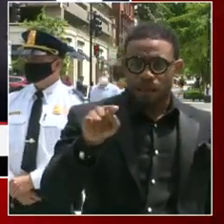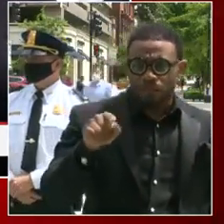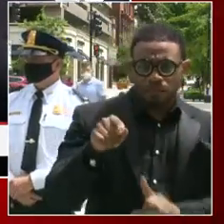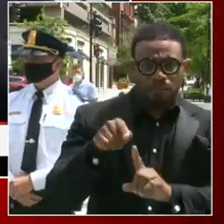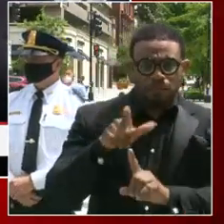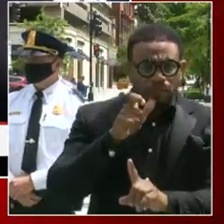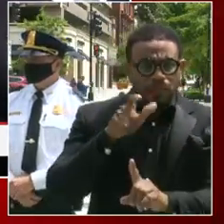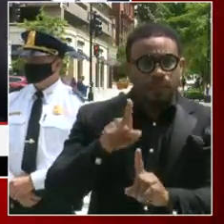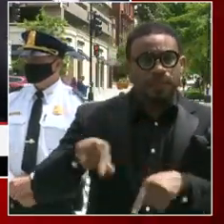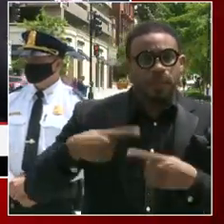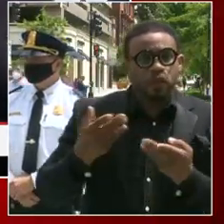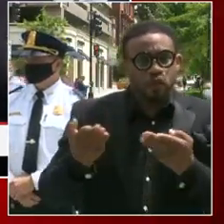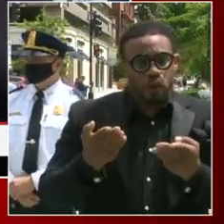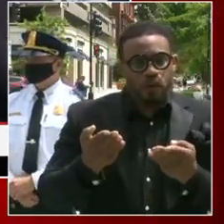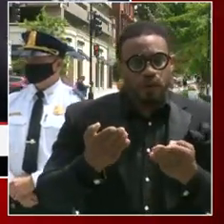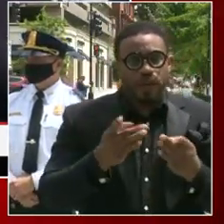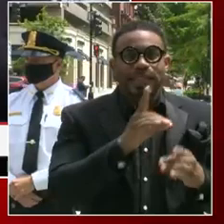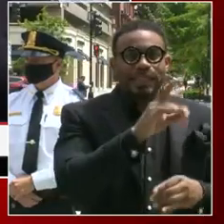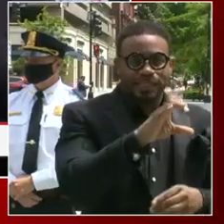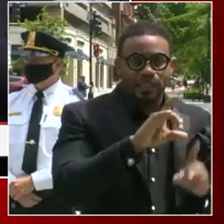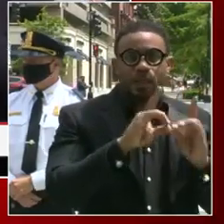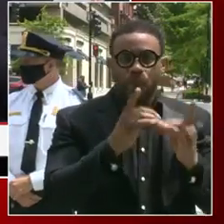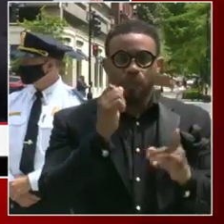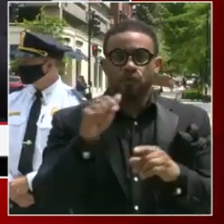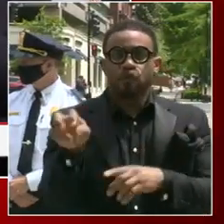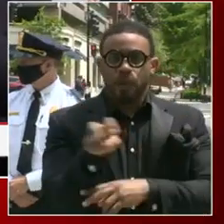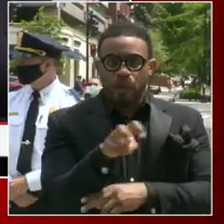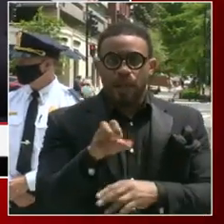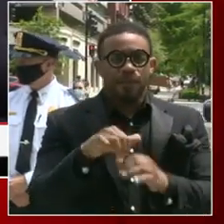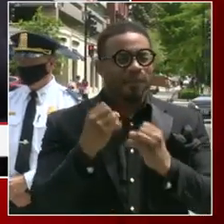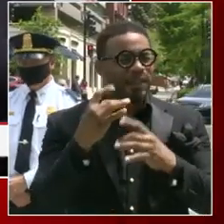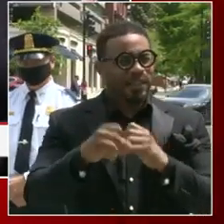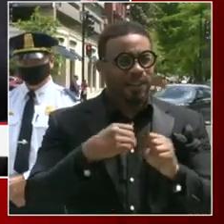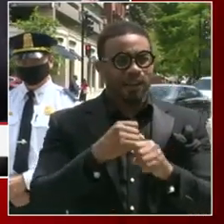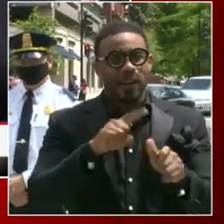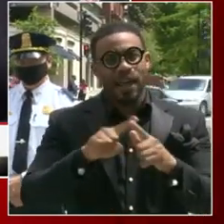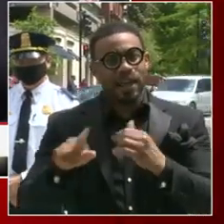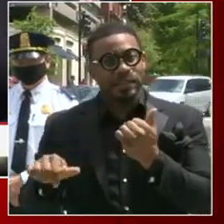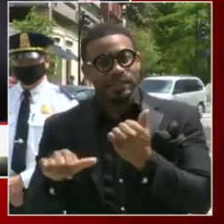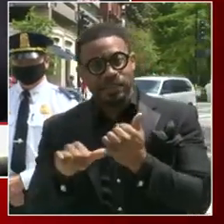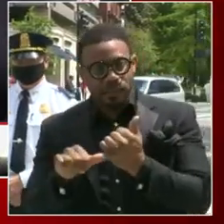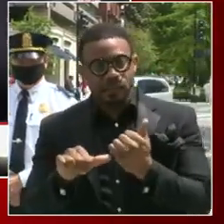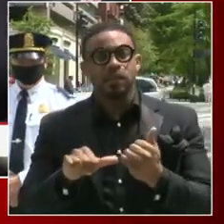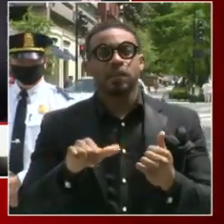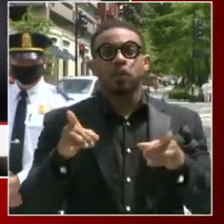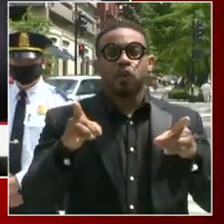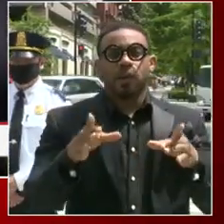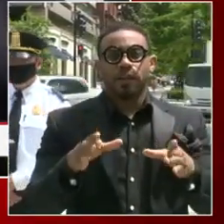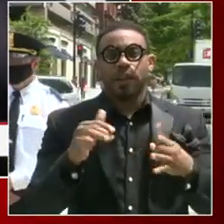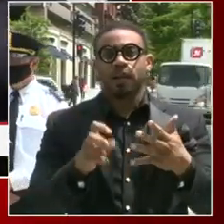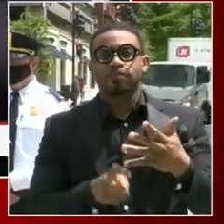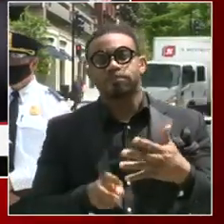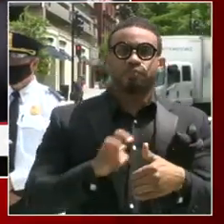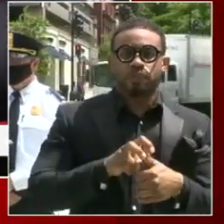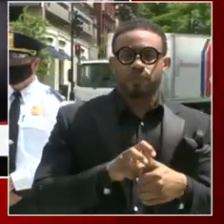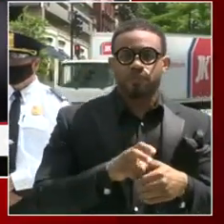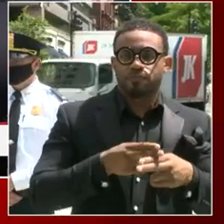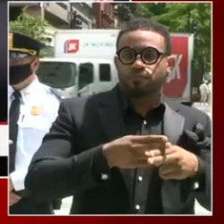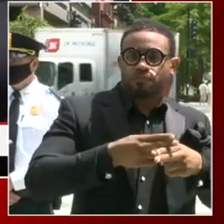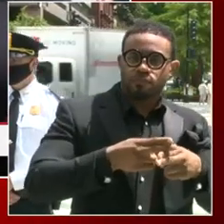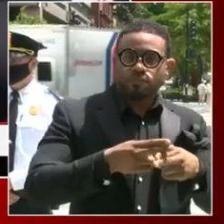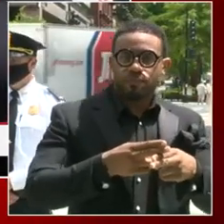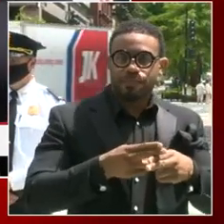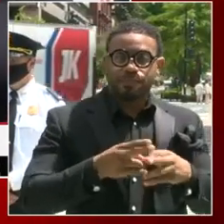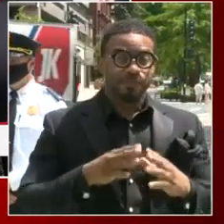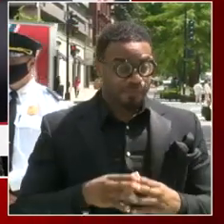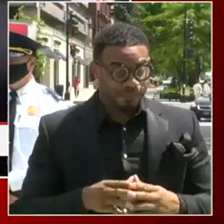serving DDOT for a number of years as the Associate Director, has been serving as